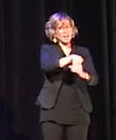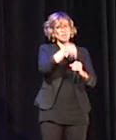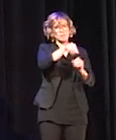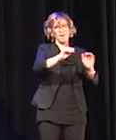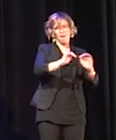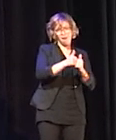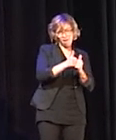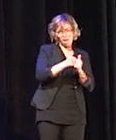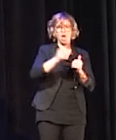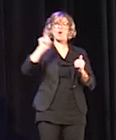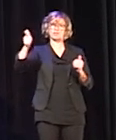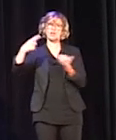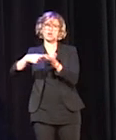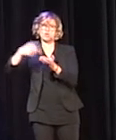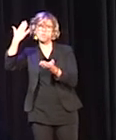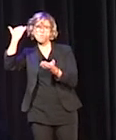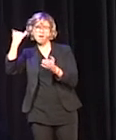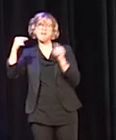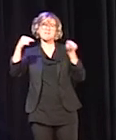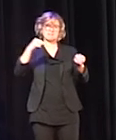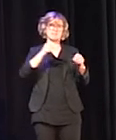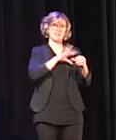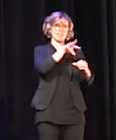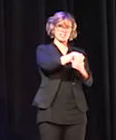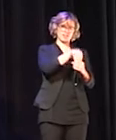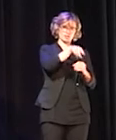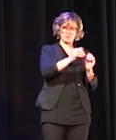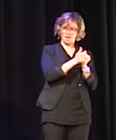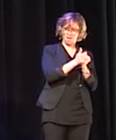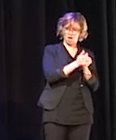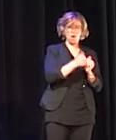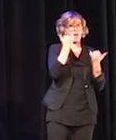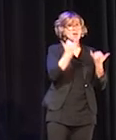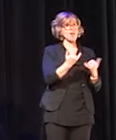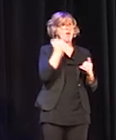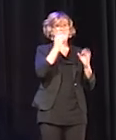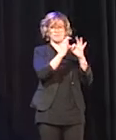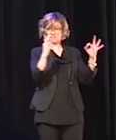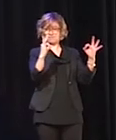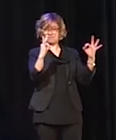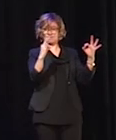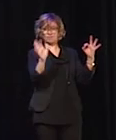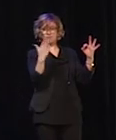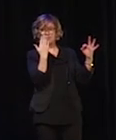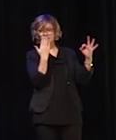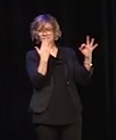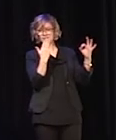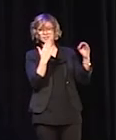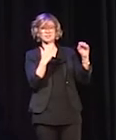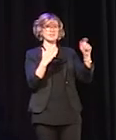how. Because once you take that red dot and you do this, or you do this, or you do